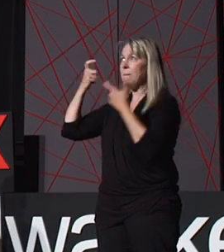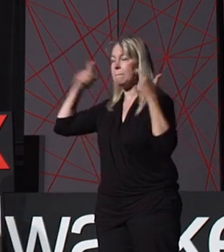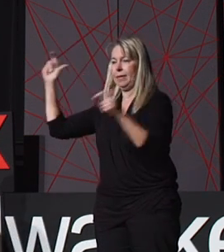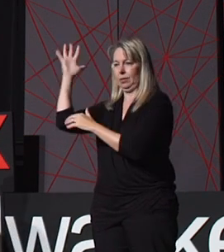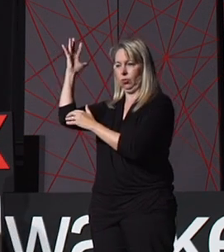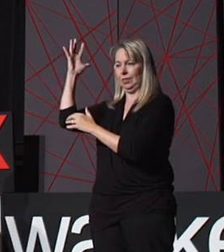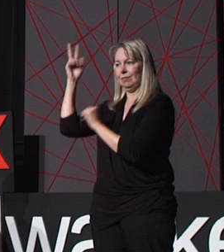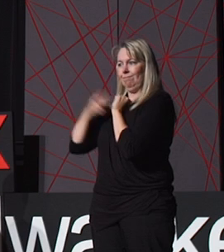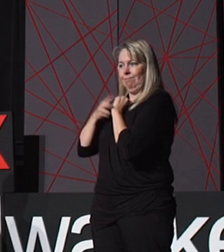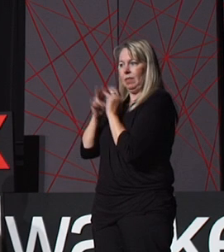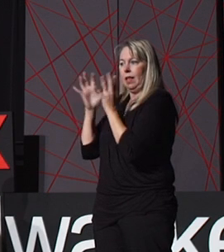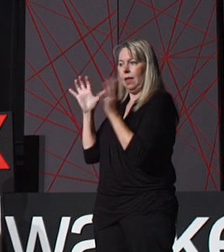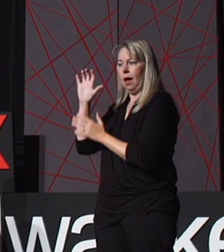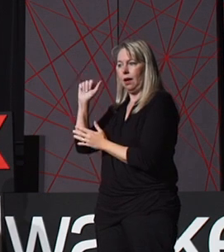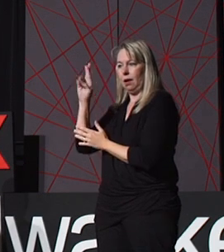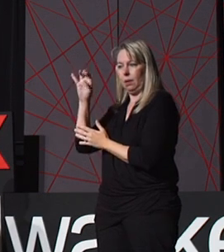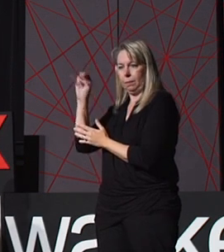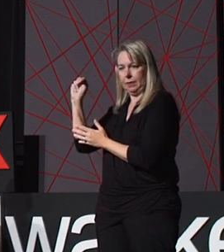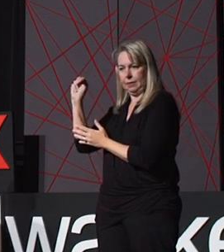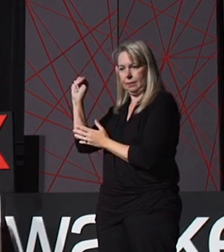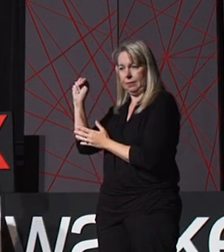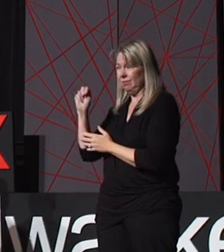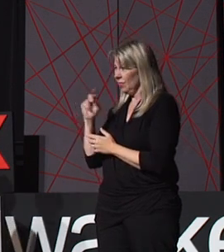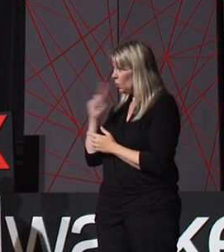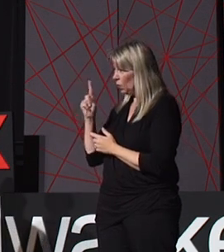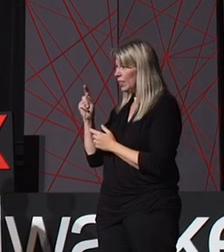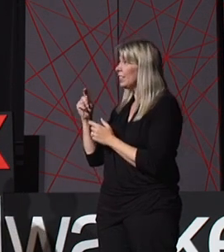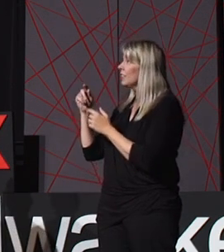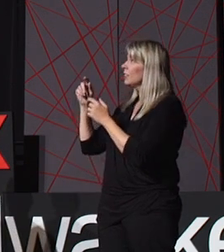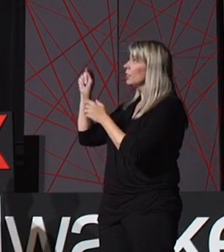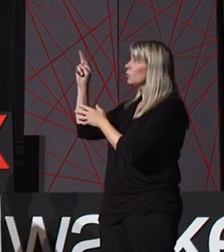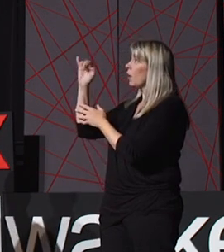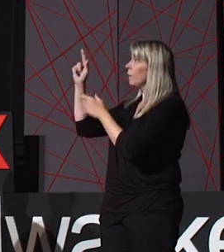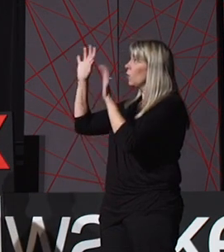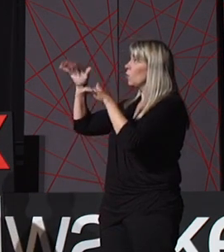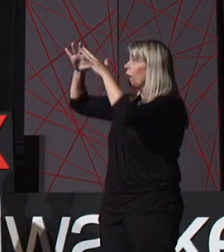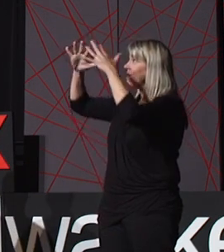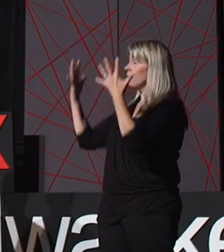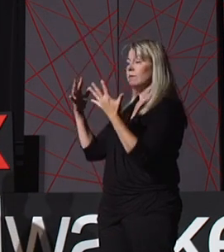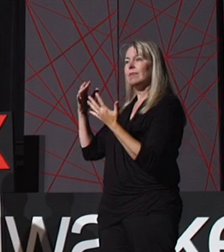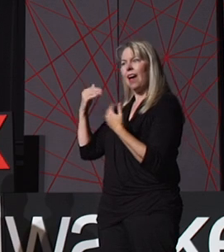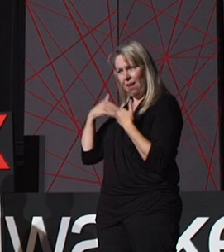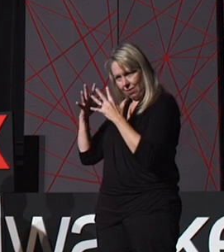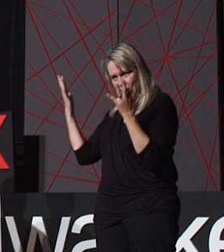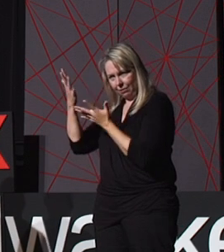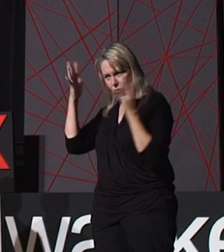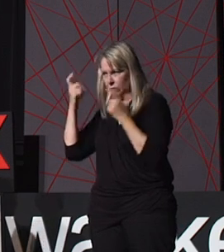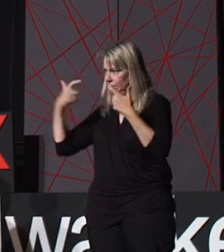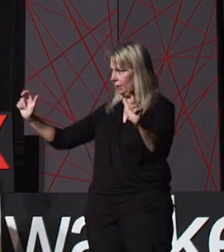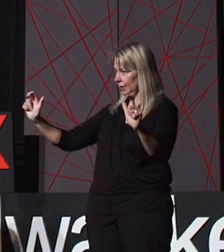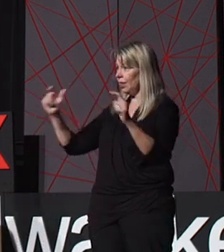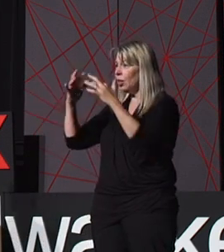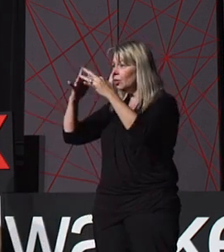tropical forests have a lot of really big trees. In addition to trees, we have other growth forms that are also important in terms of